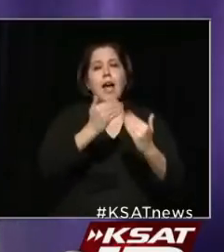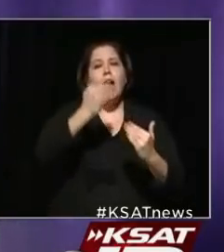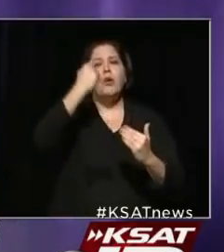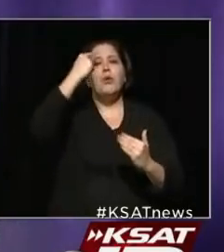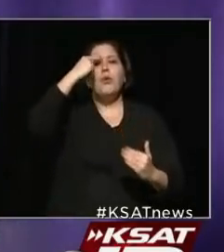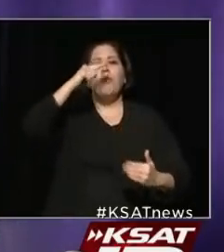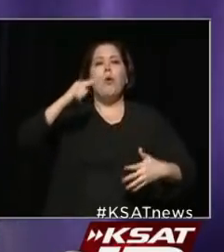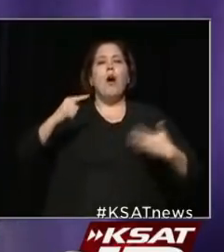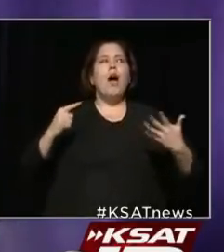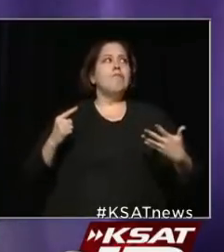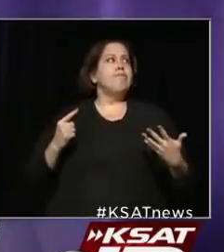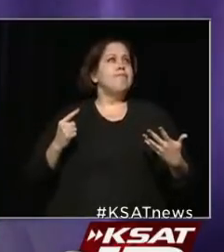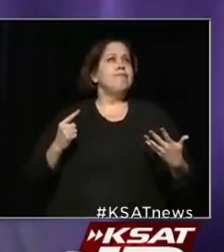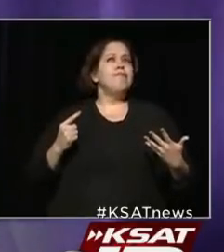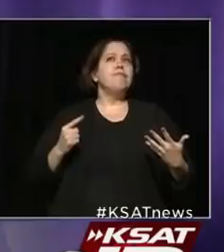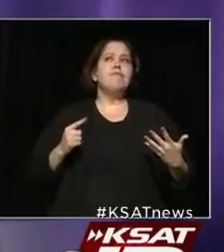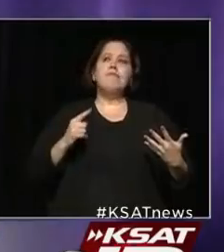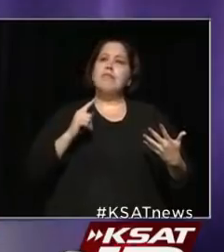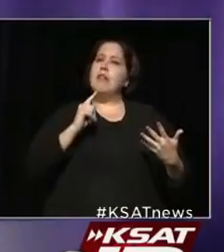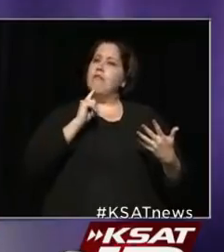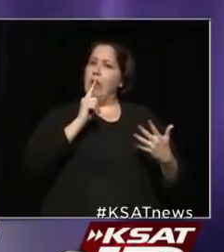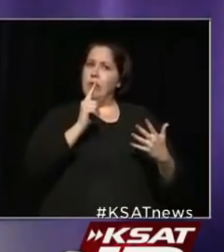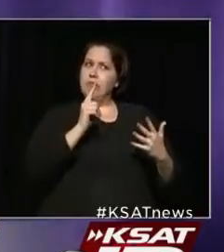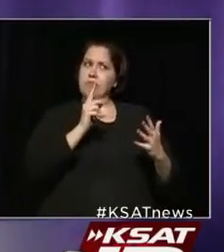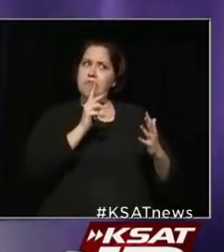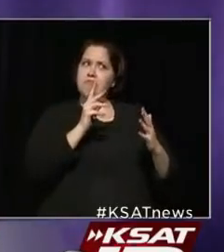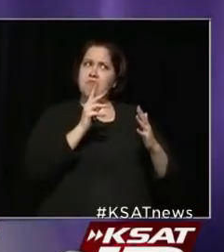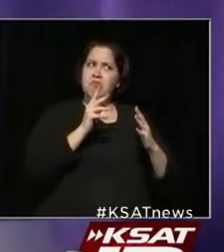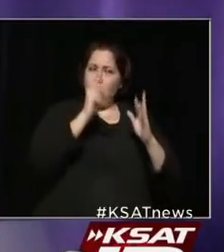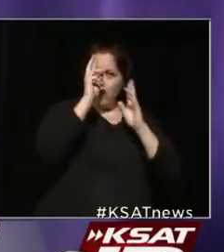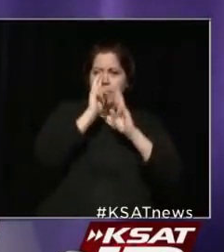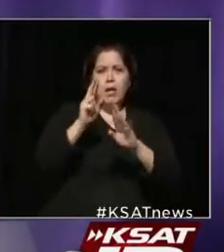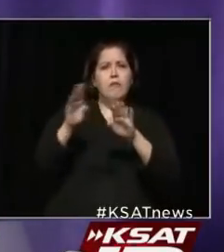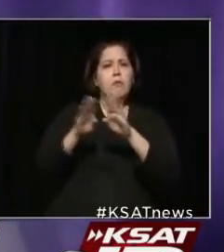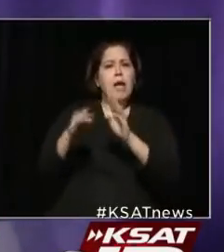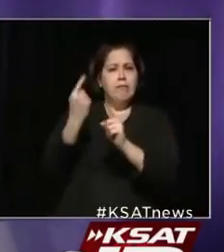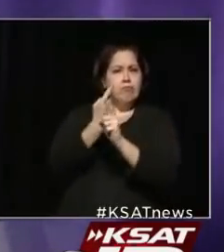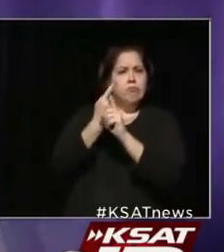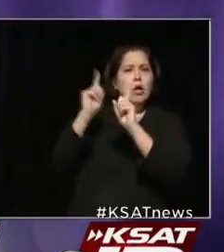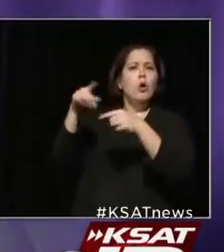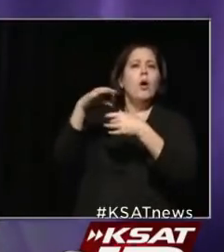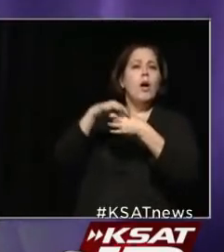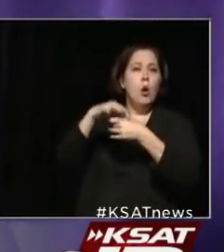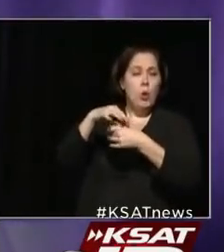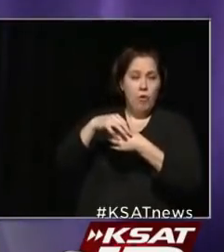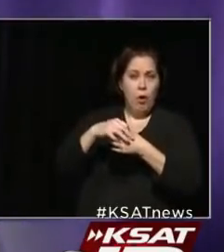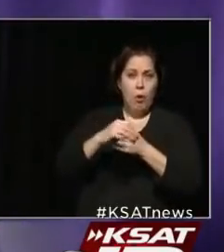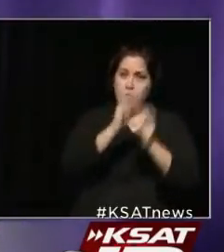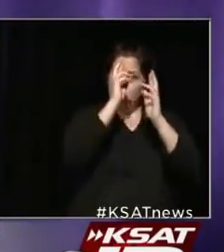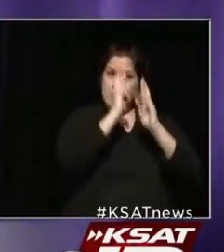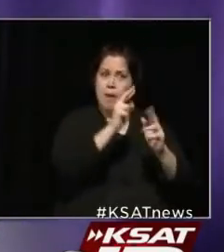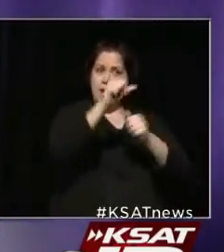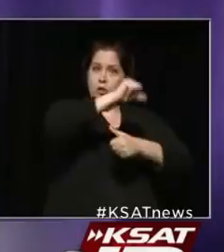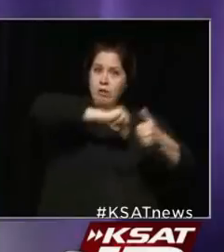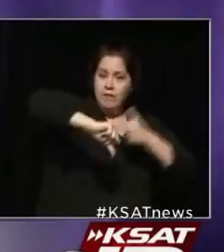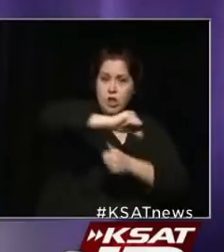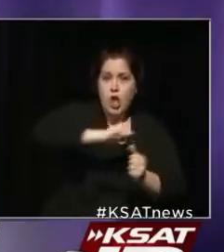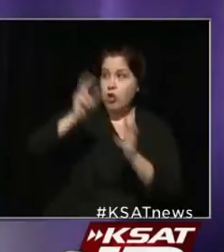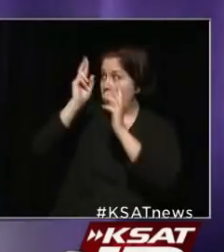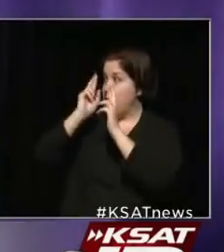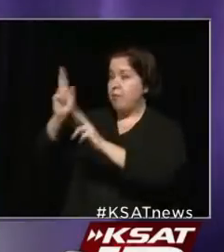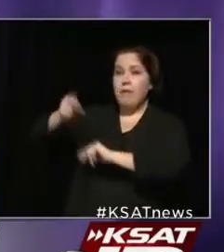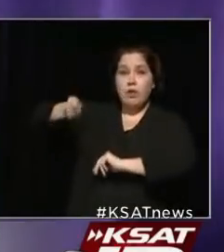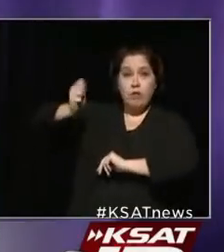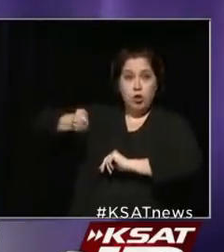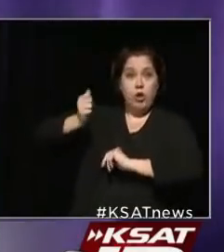being very attuned to acting the right way when they went to vote, being respectful of each other, being respectful of the